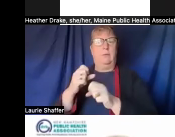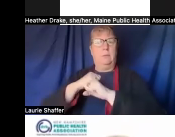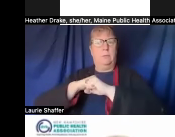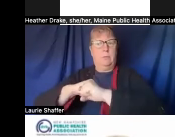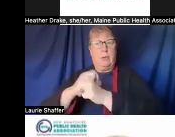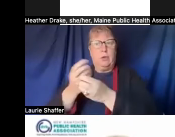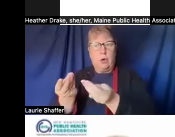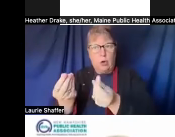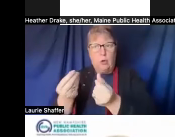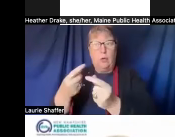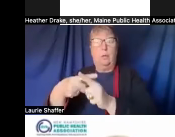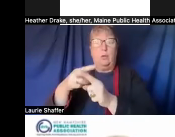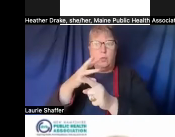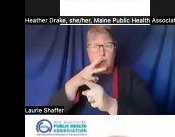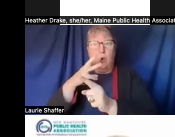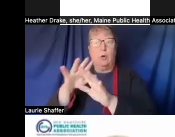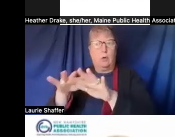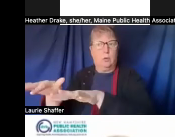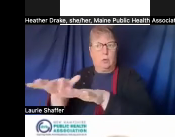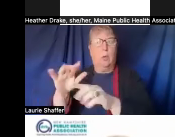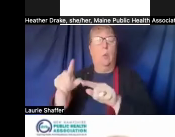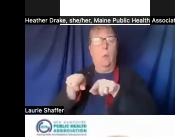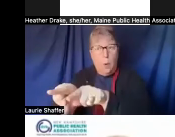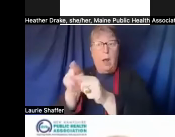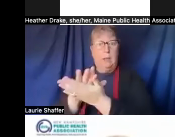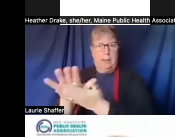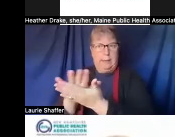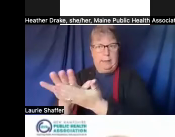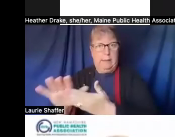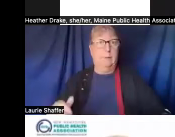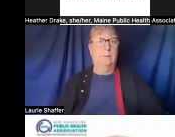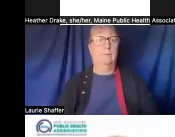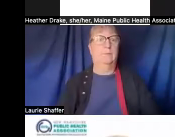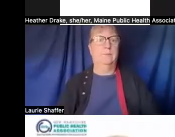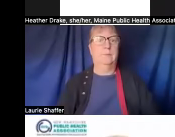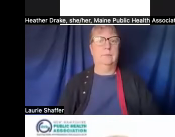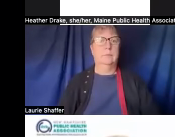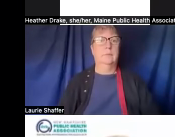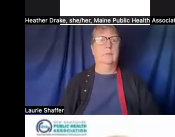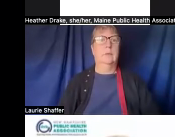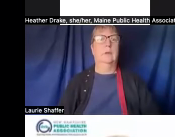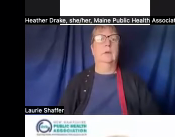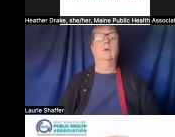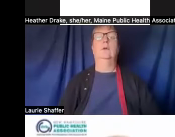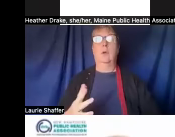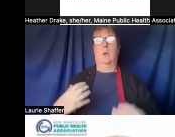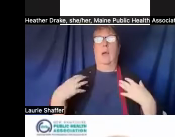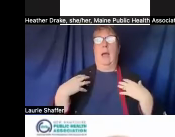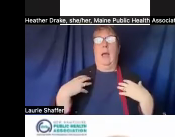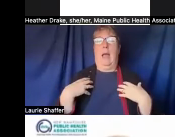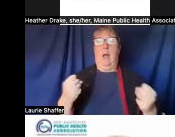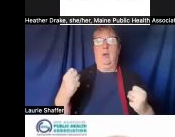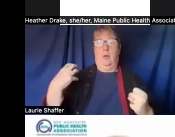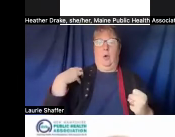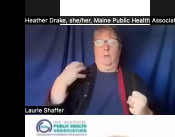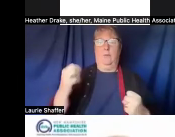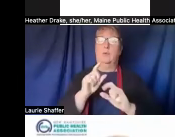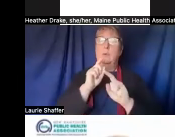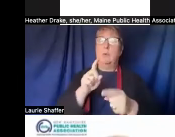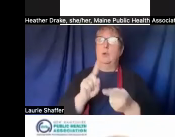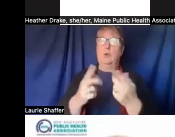they partner with kind of on a more daily basis. So health officers respond to environmental hazards that